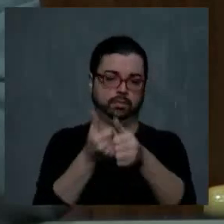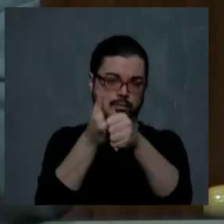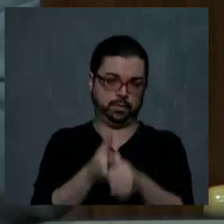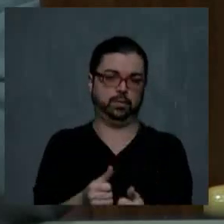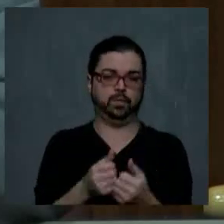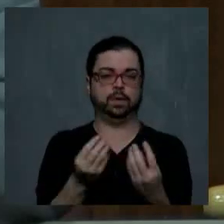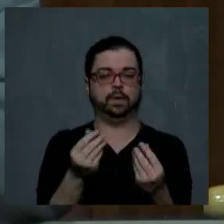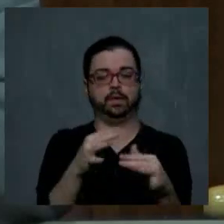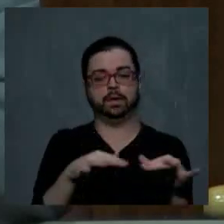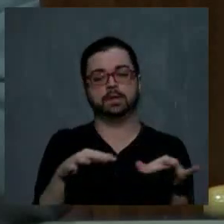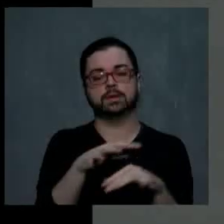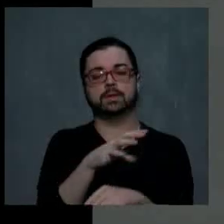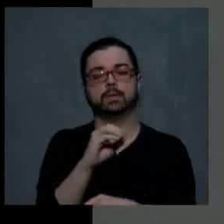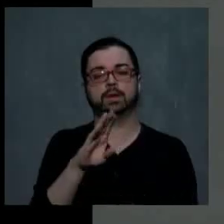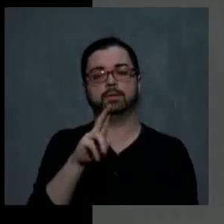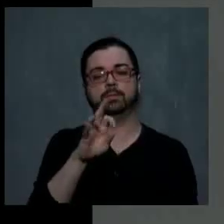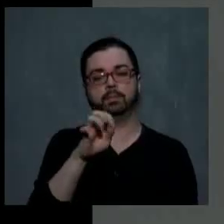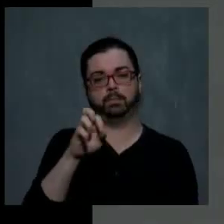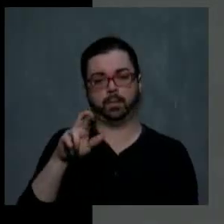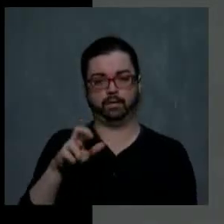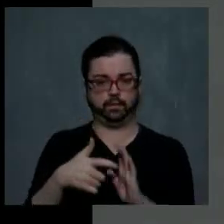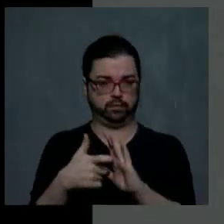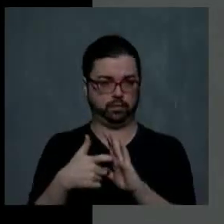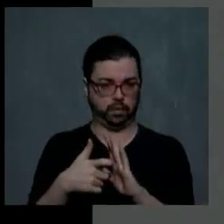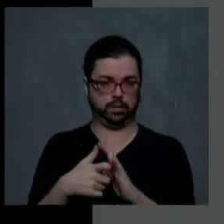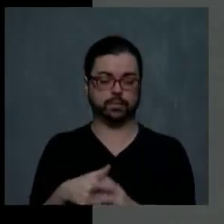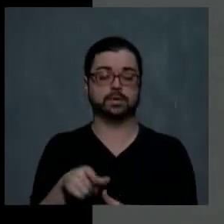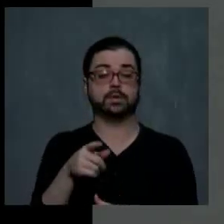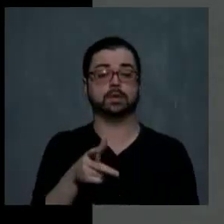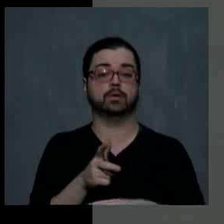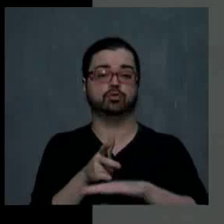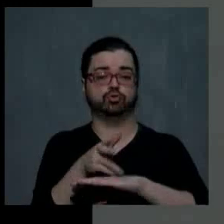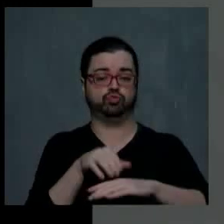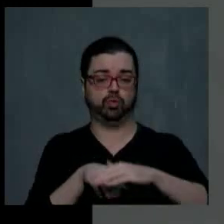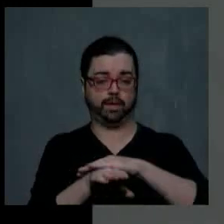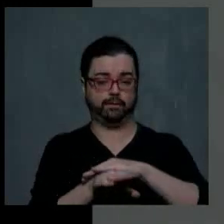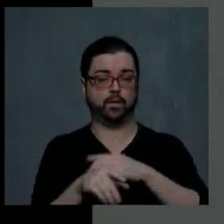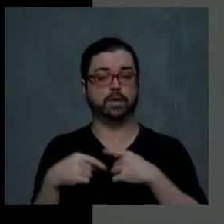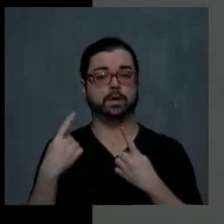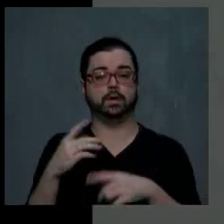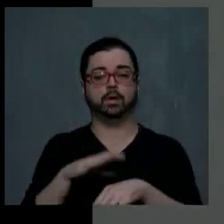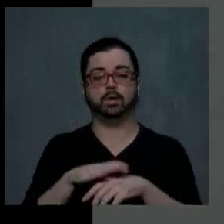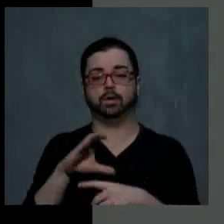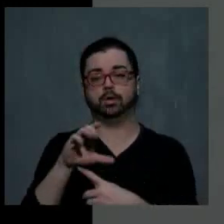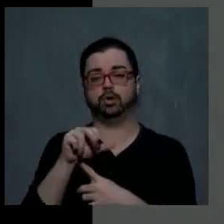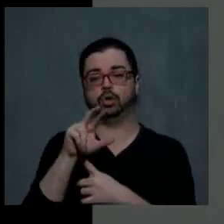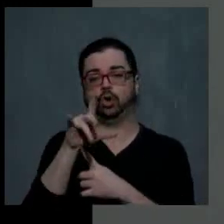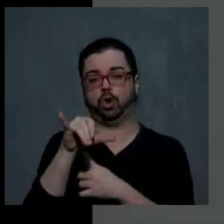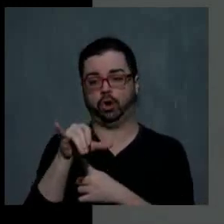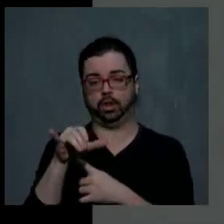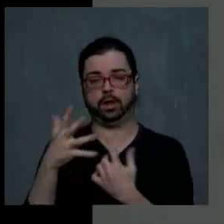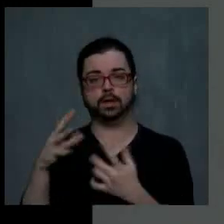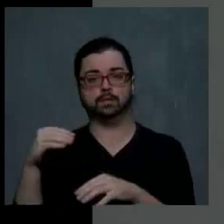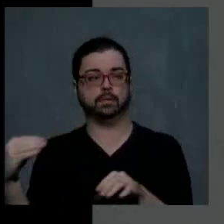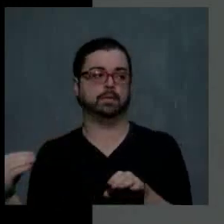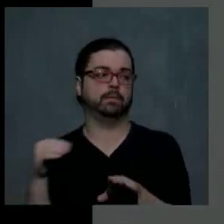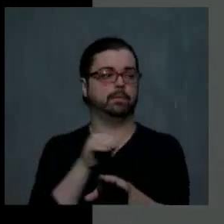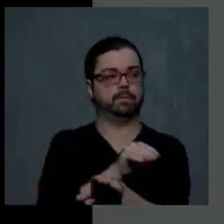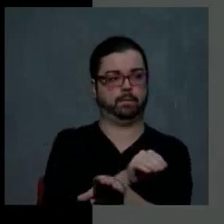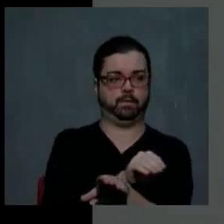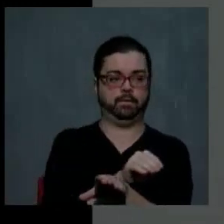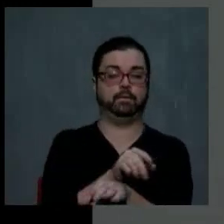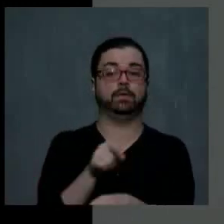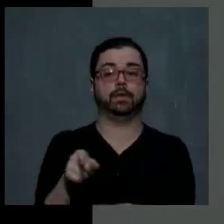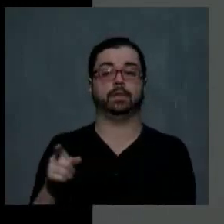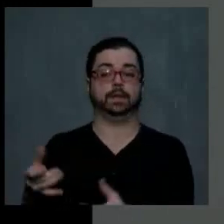ordinance requirements. The driveway located along Carly Drive has been relocated to the east near the eastern property line. The existing